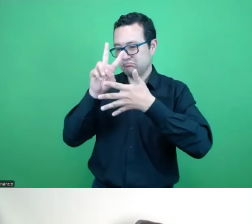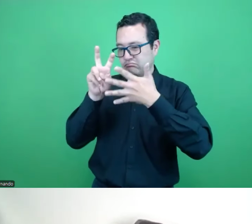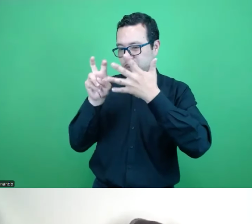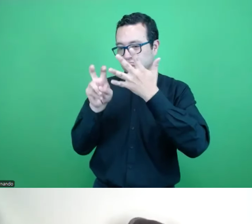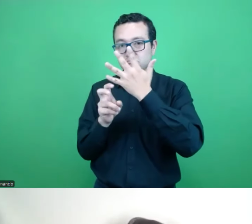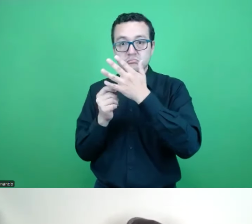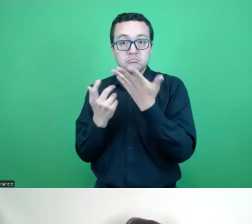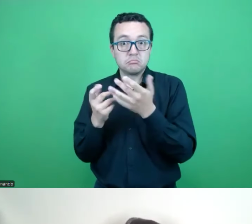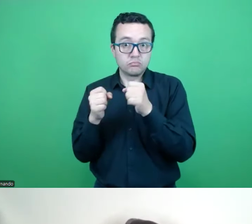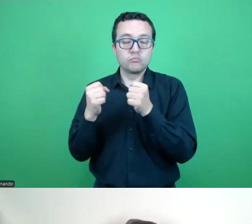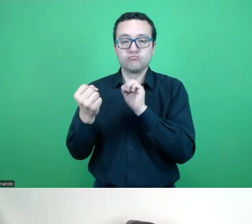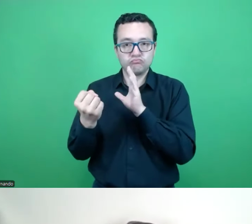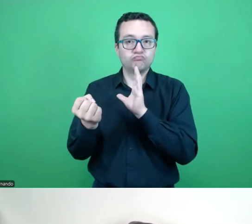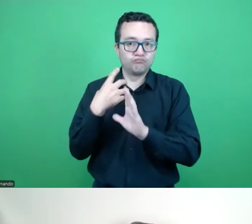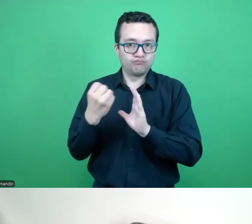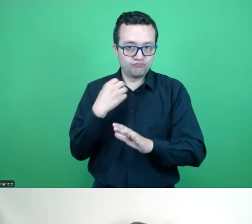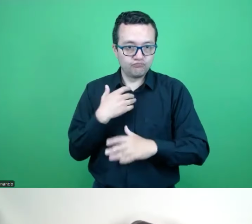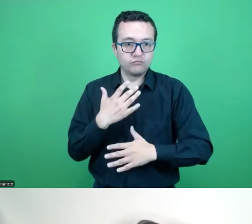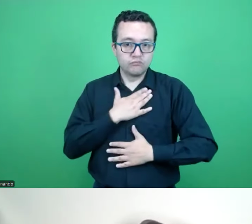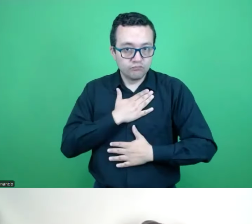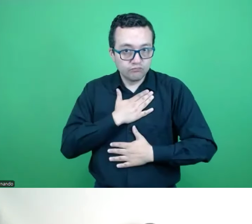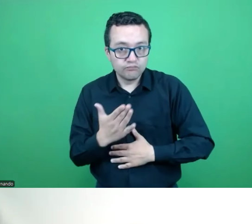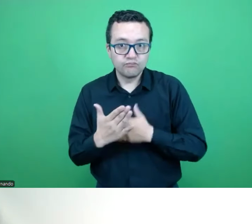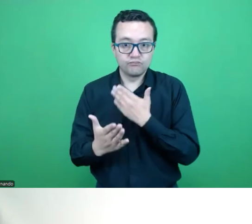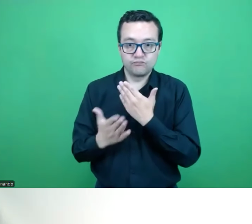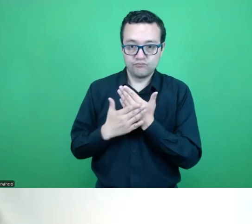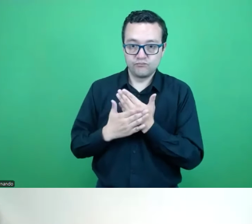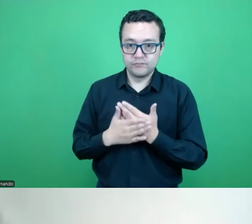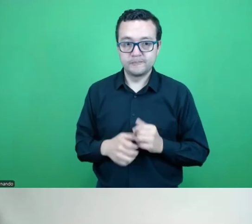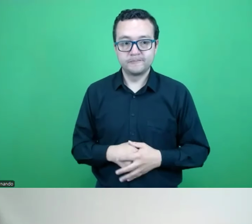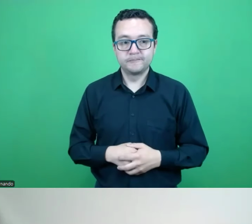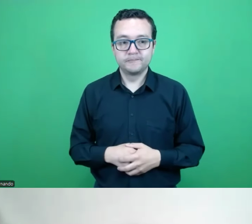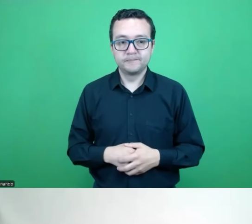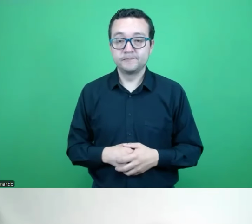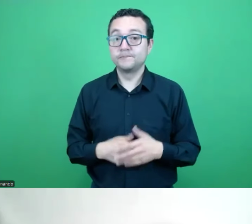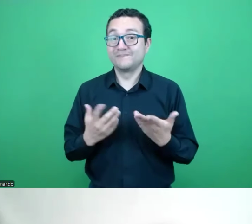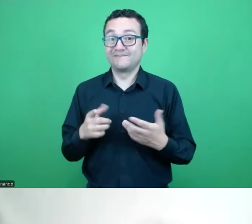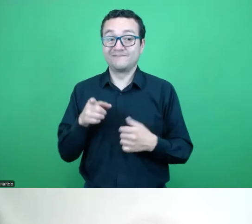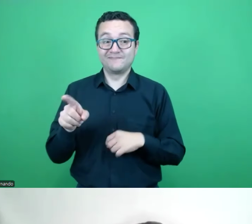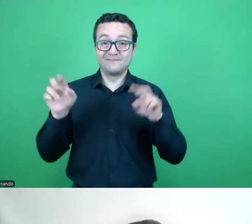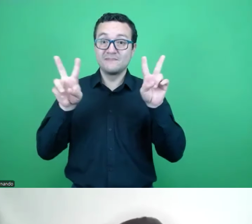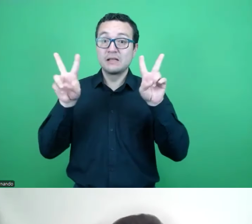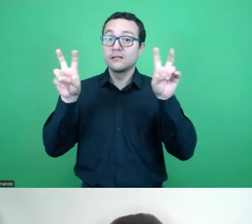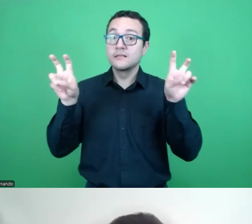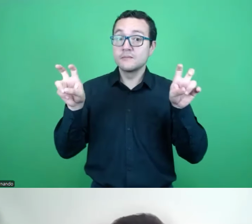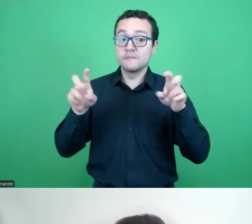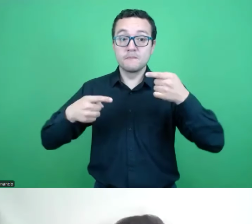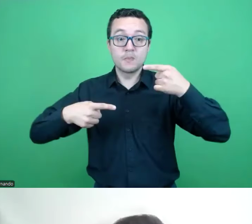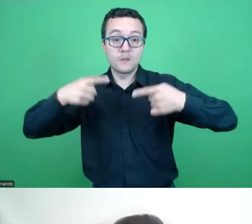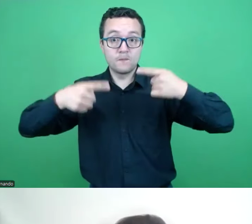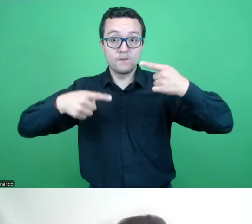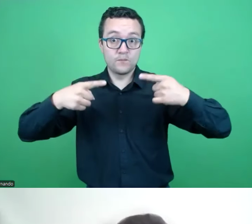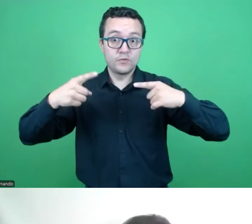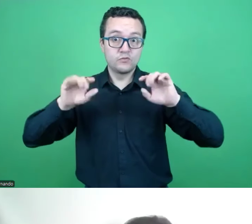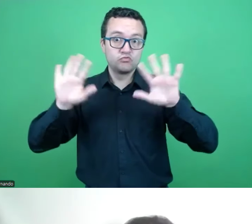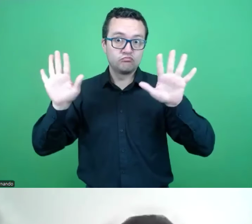more concrete and political aspect of the Global Disability Summit, we are always focusing on